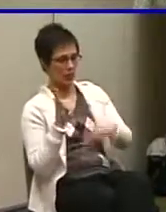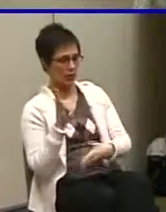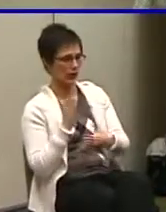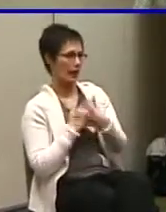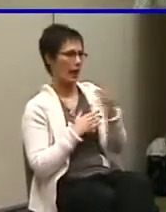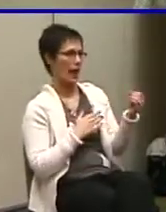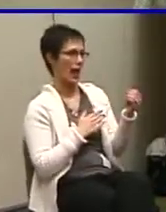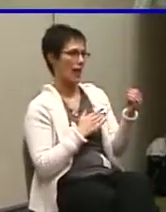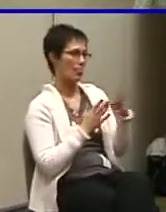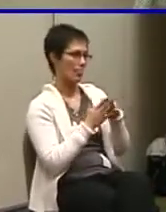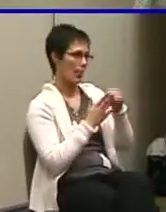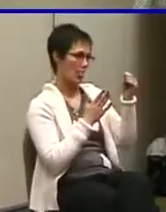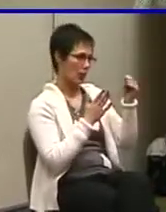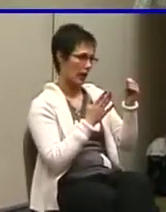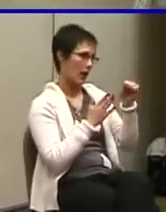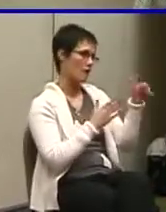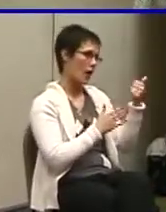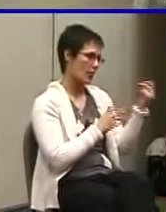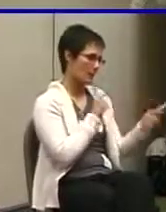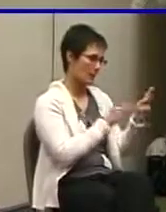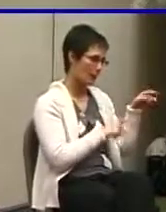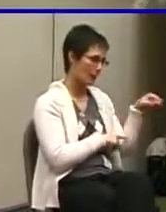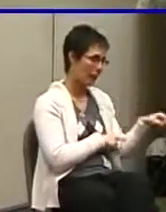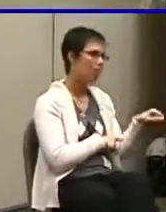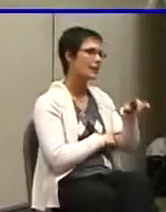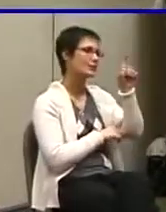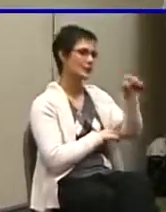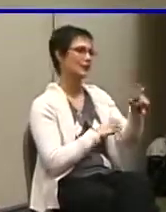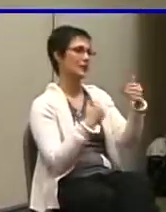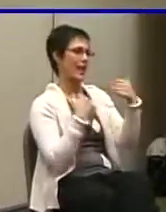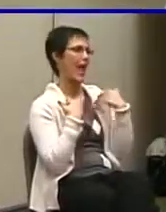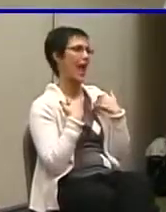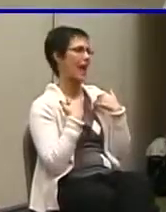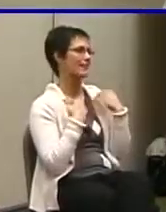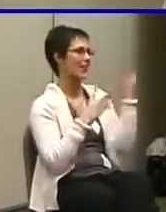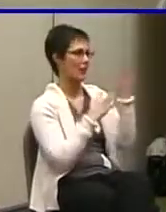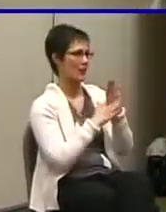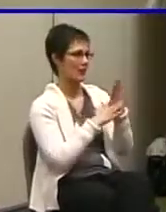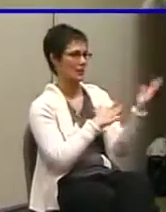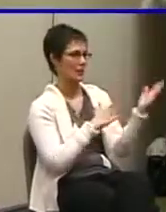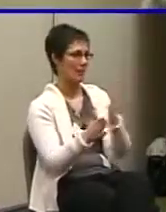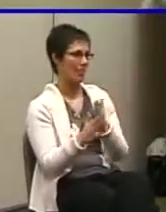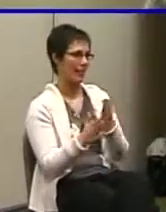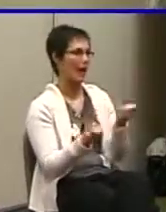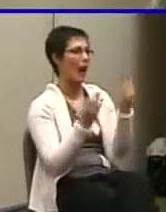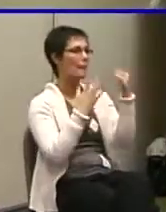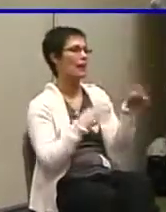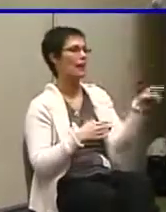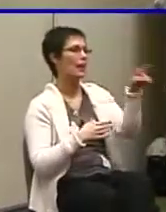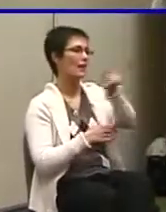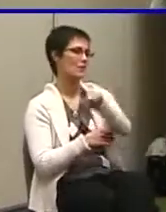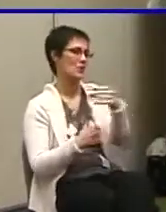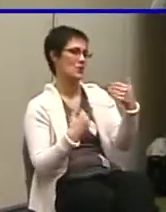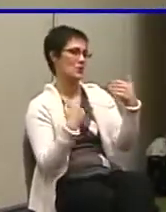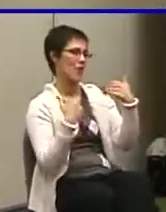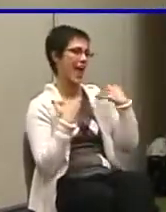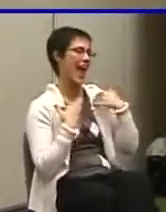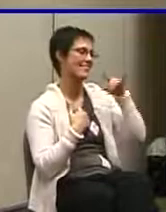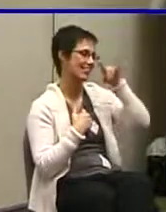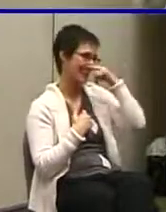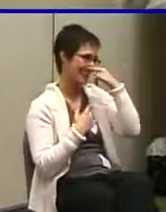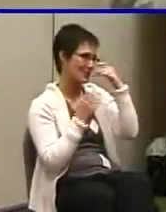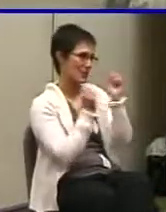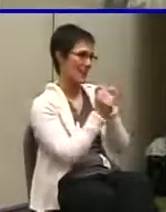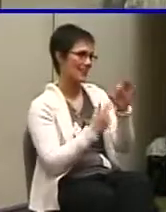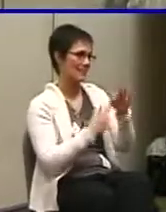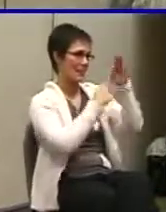behavior intervention plan. Now, how many of you have kids with special needs whose behavior does not interfere with their learning and the learning